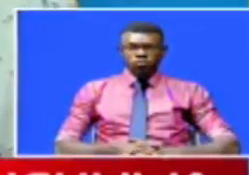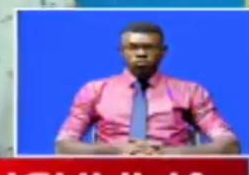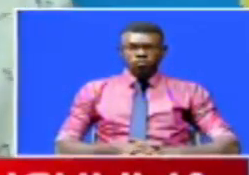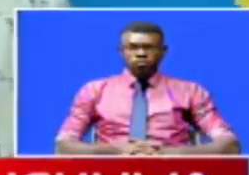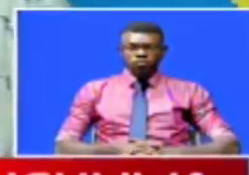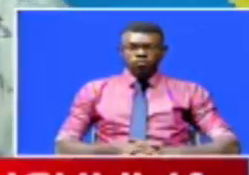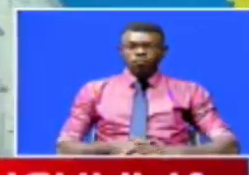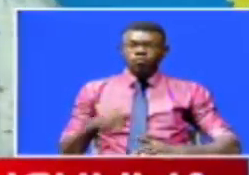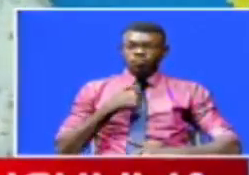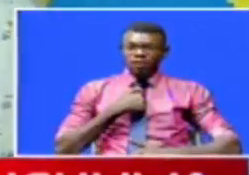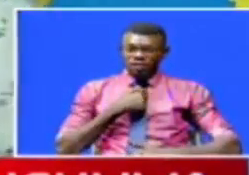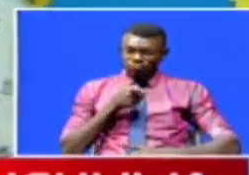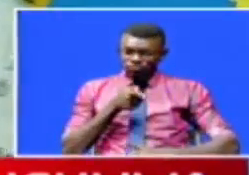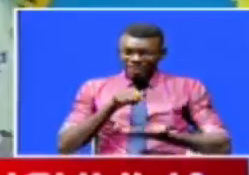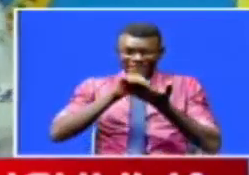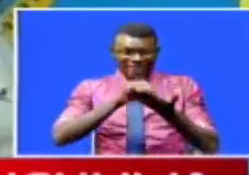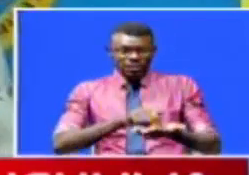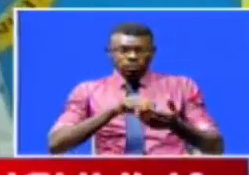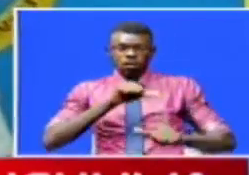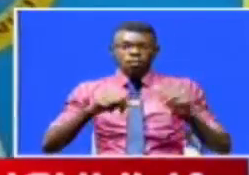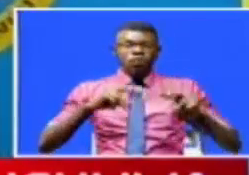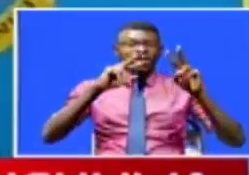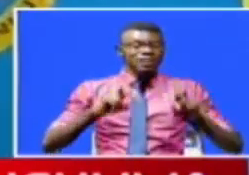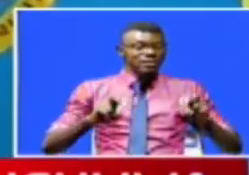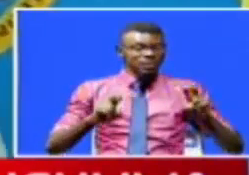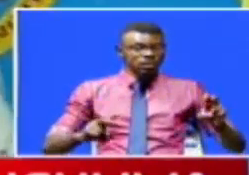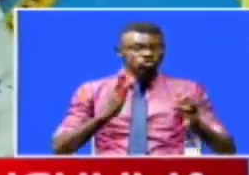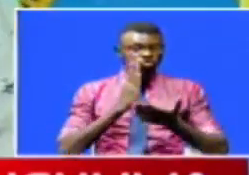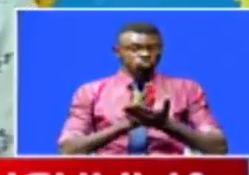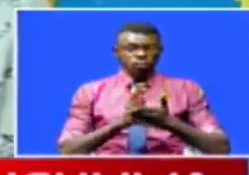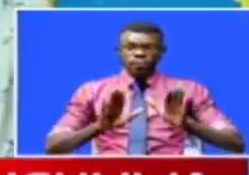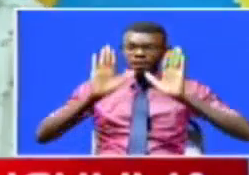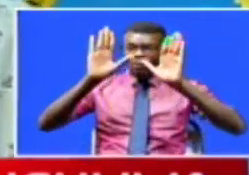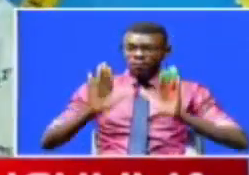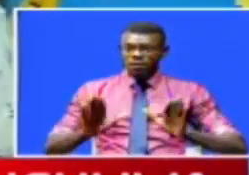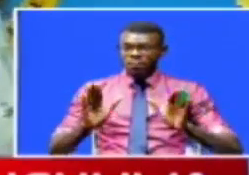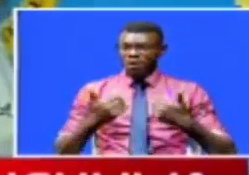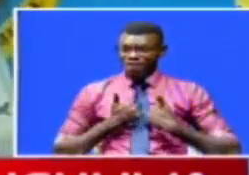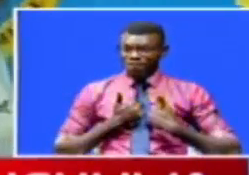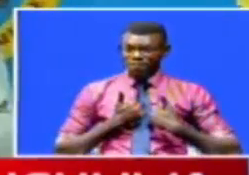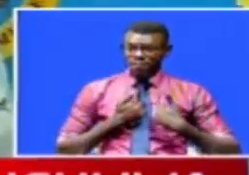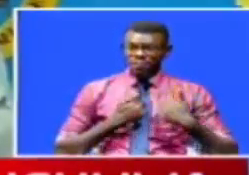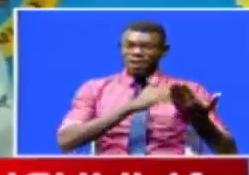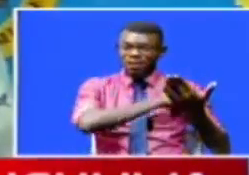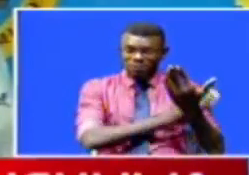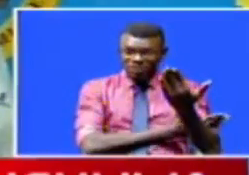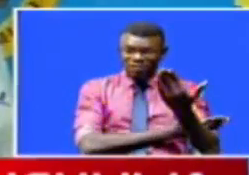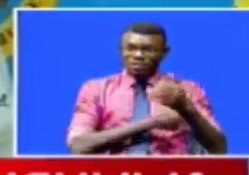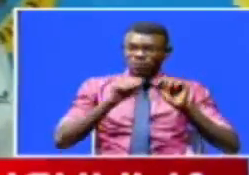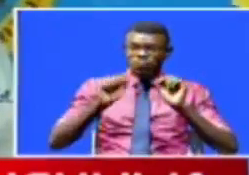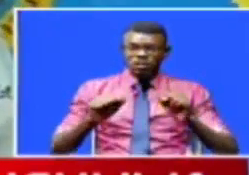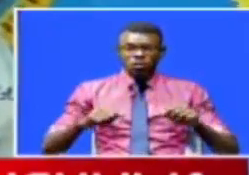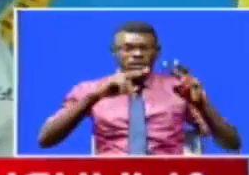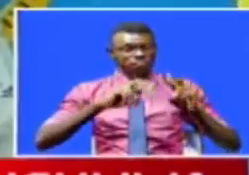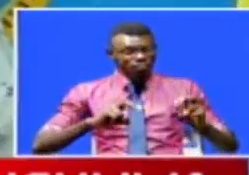Just to reinforce the issue of testing, it is very, very important that we have that capability in order for us to